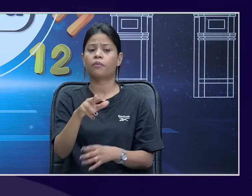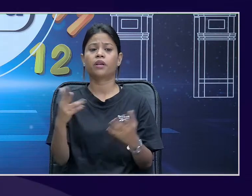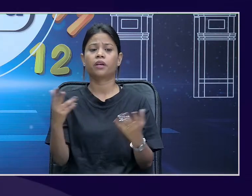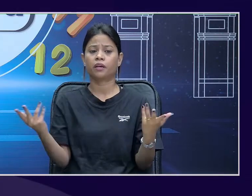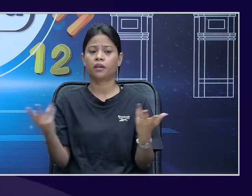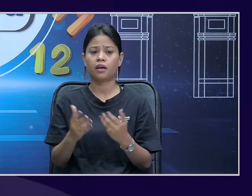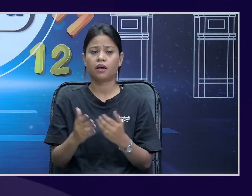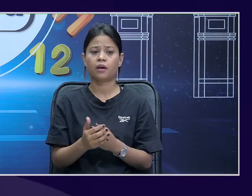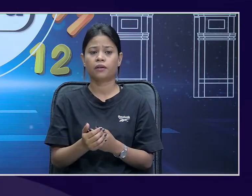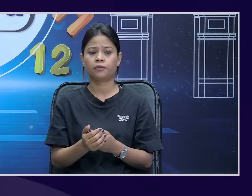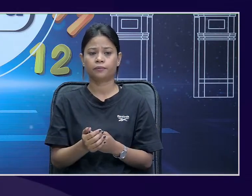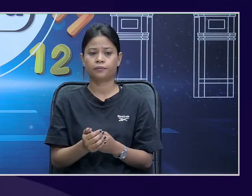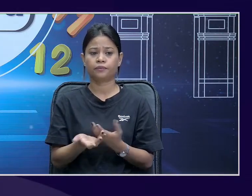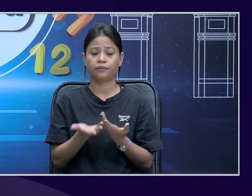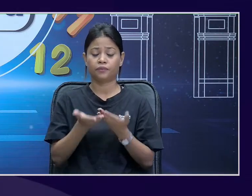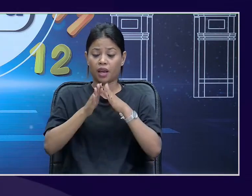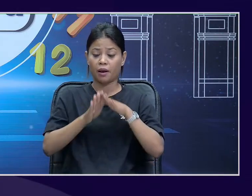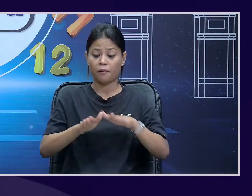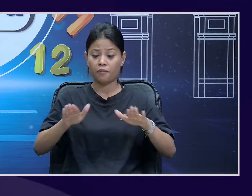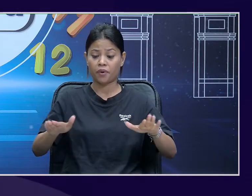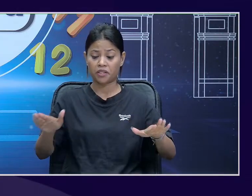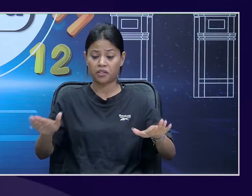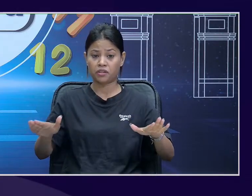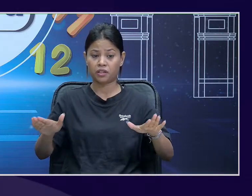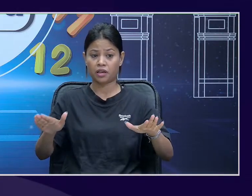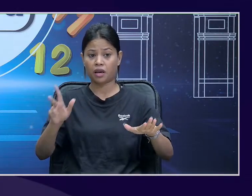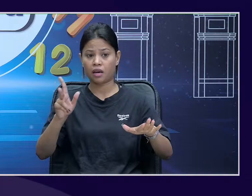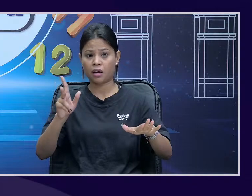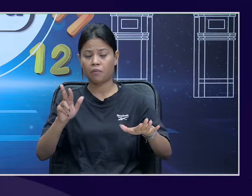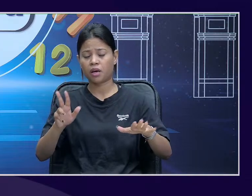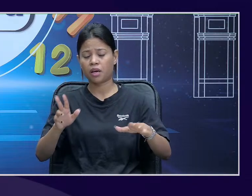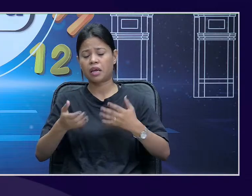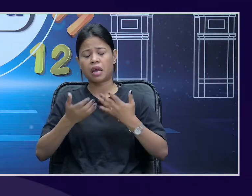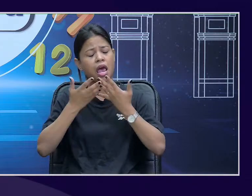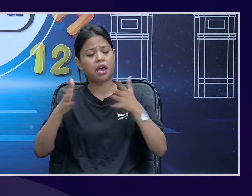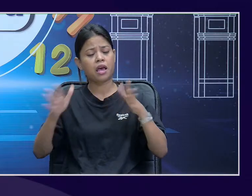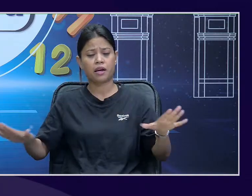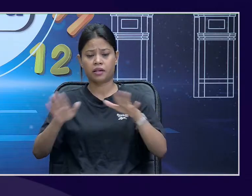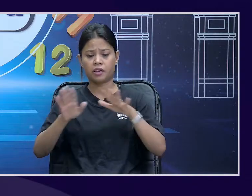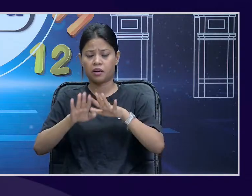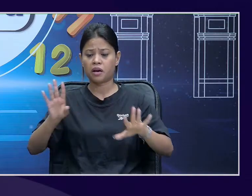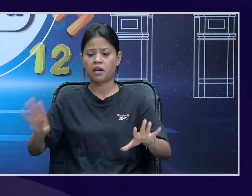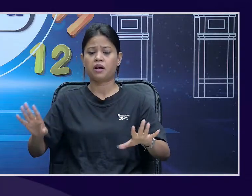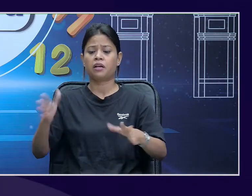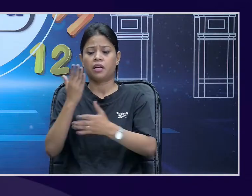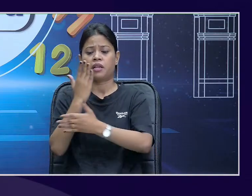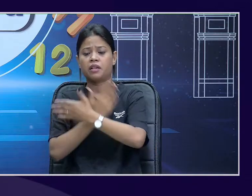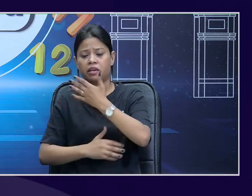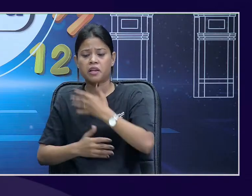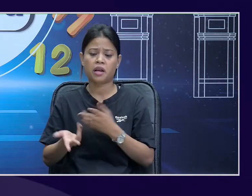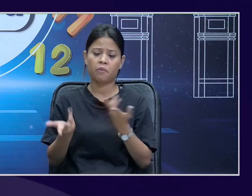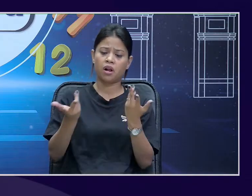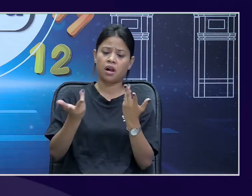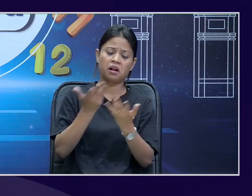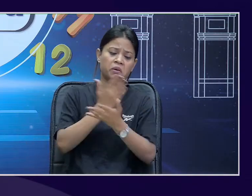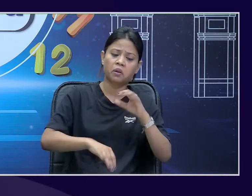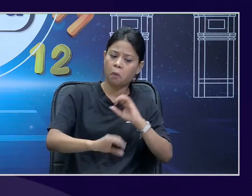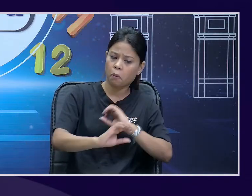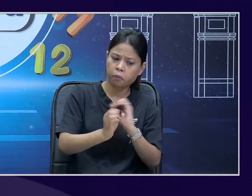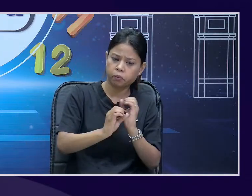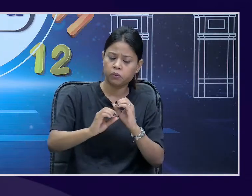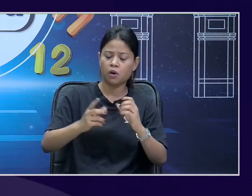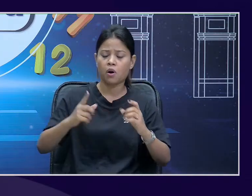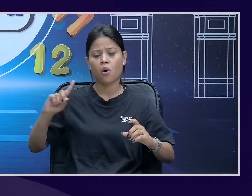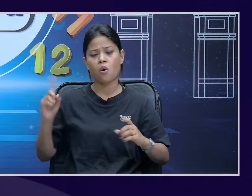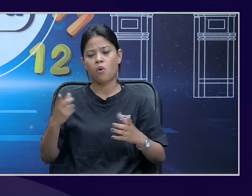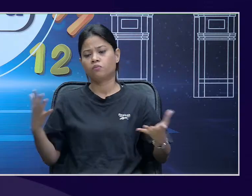is where the students from with diverse needs can learn together. That the children who can learn very